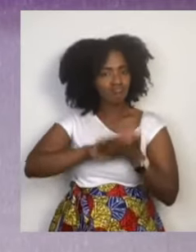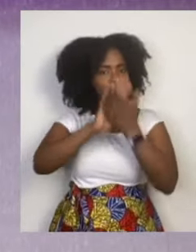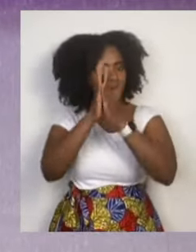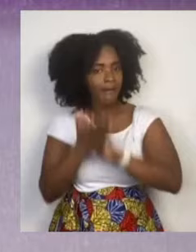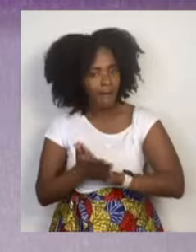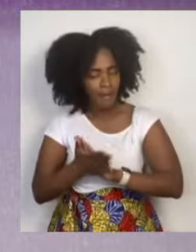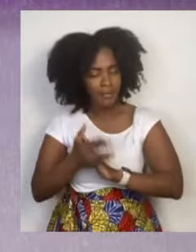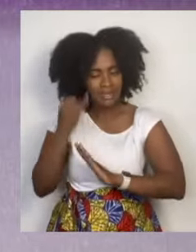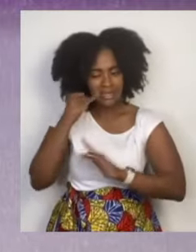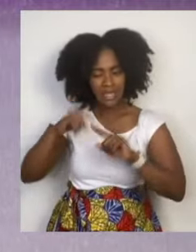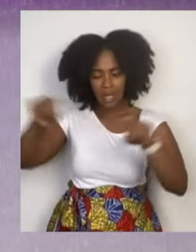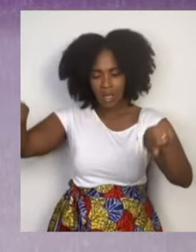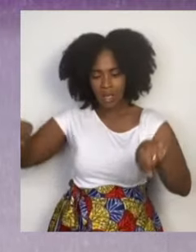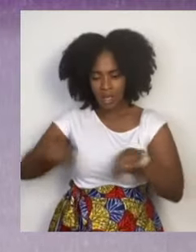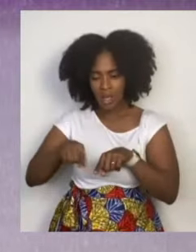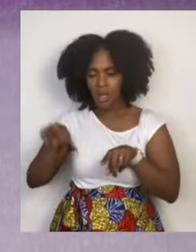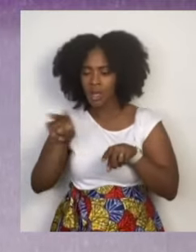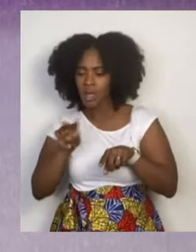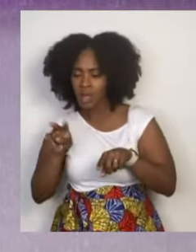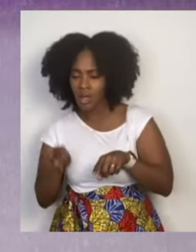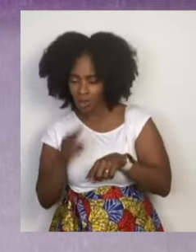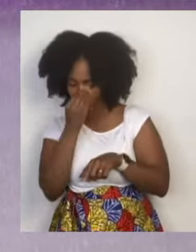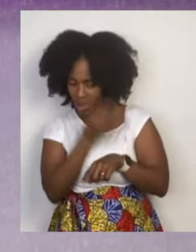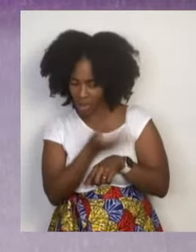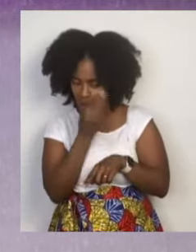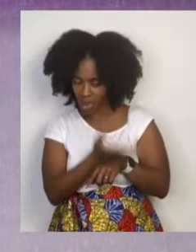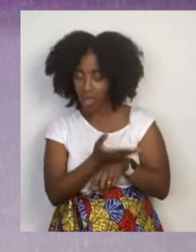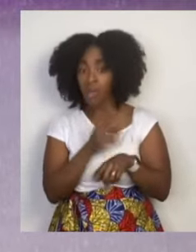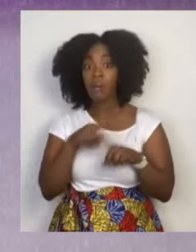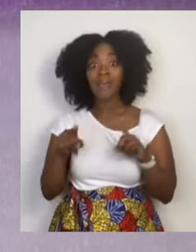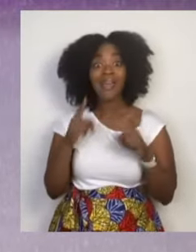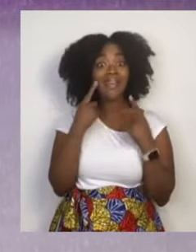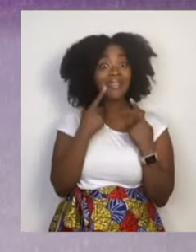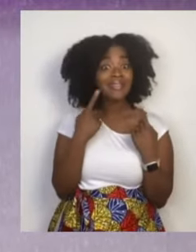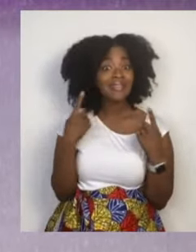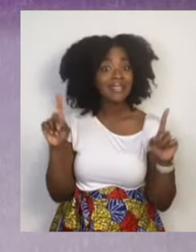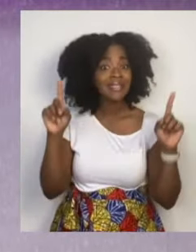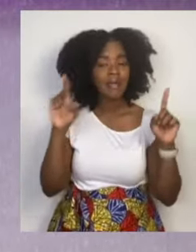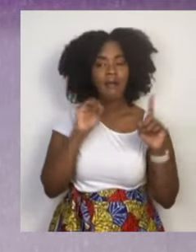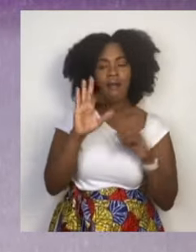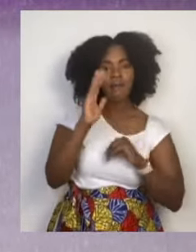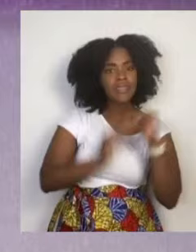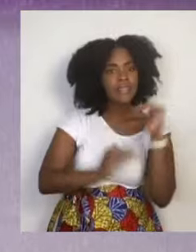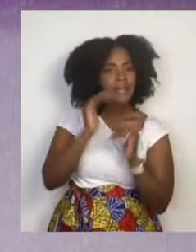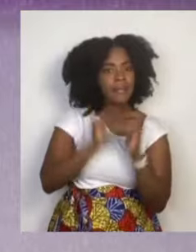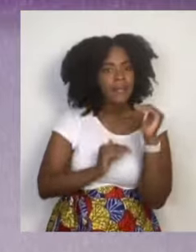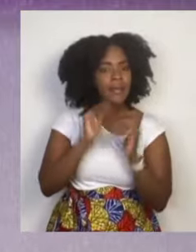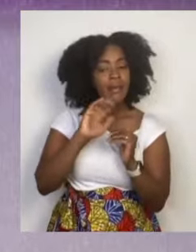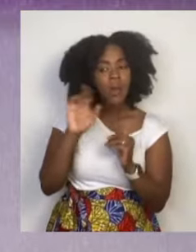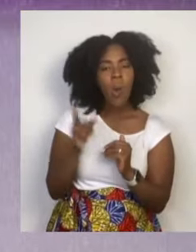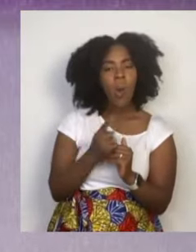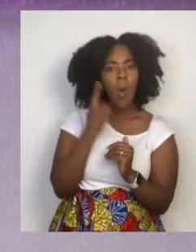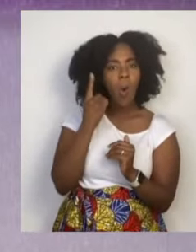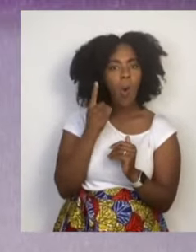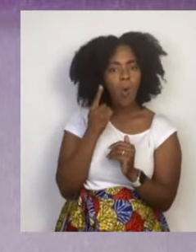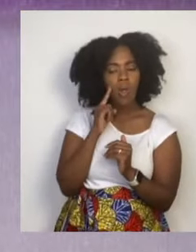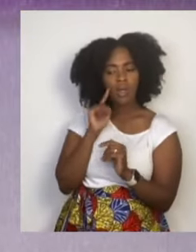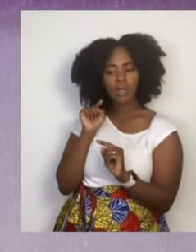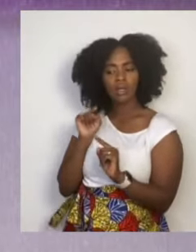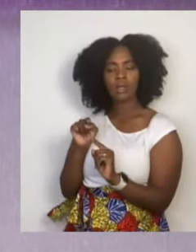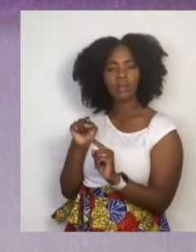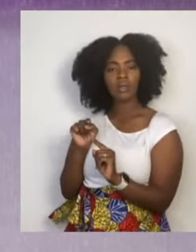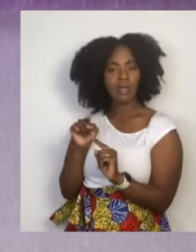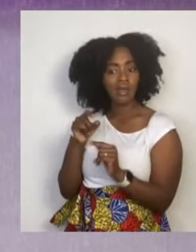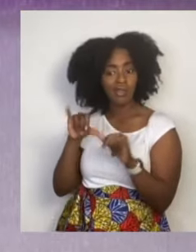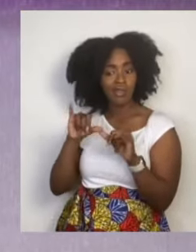the success of the building is not just based on who the architect is. The